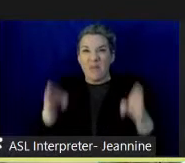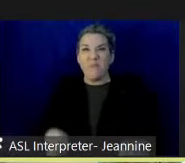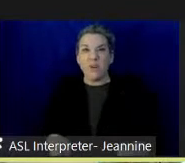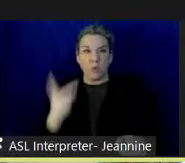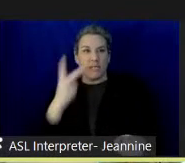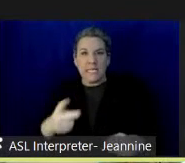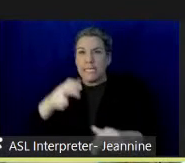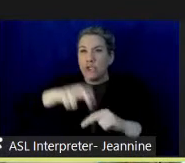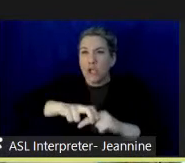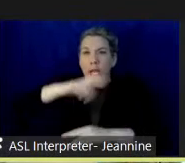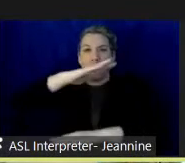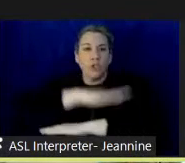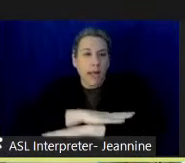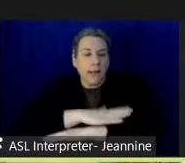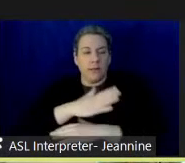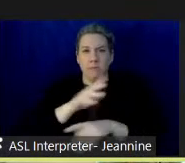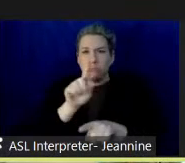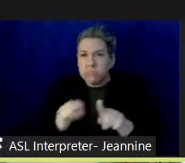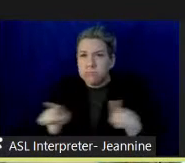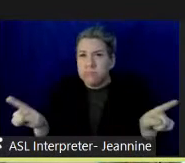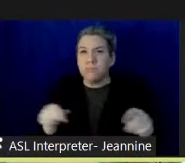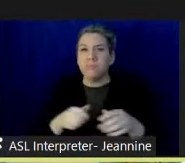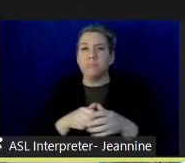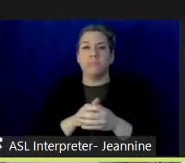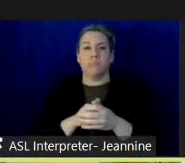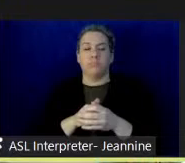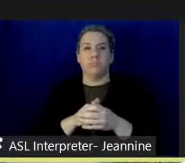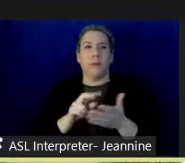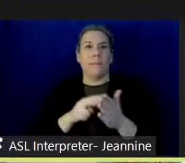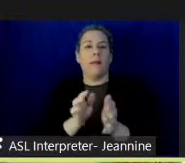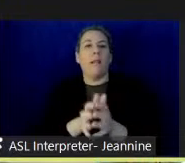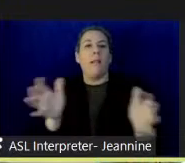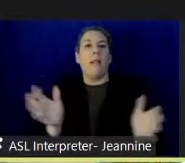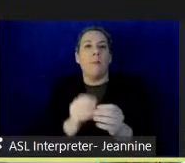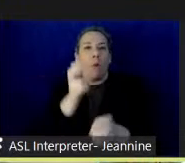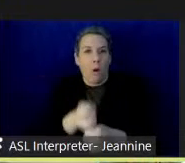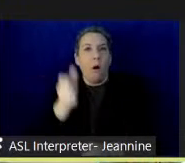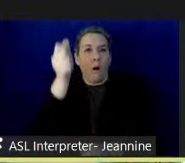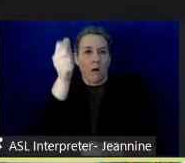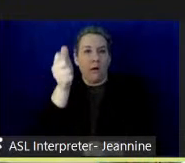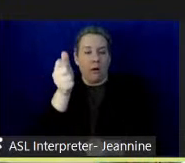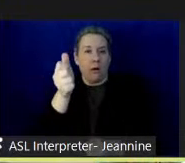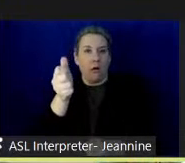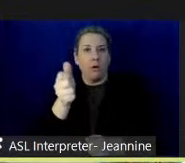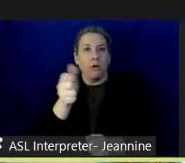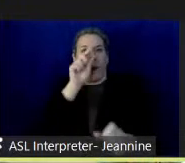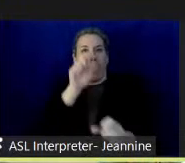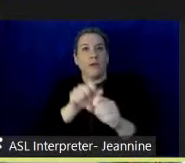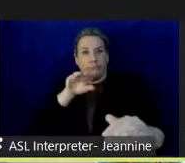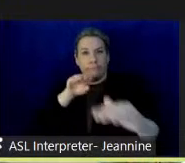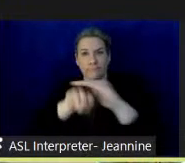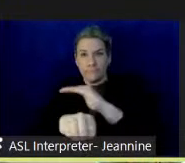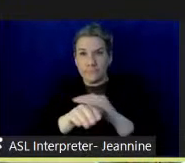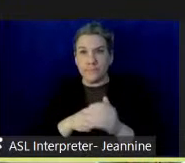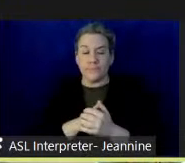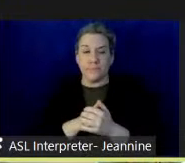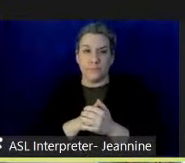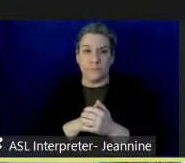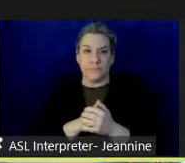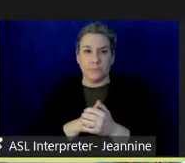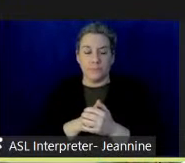chairs, desks, tables, making their job that much harder to see into the space or actually gain access and entry